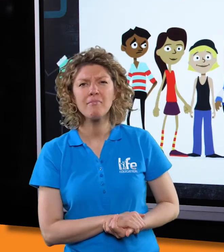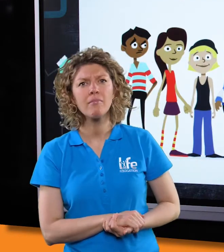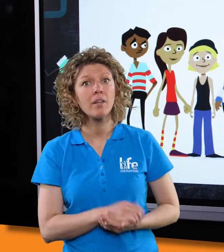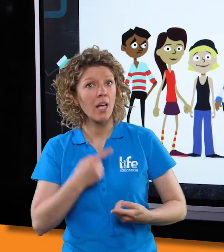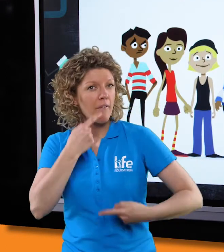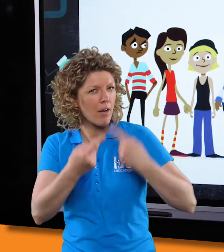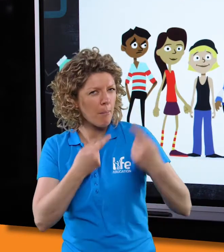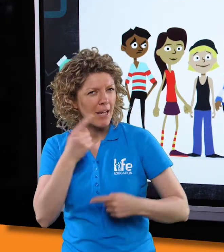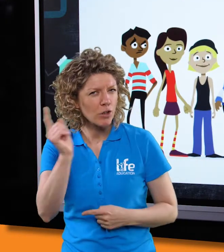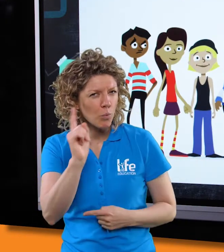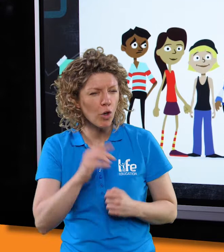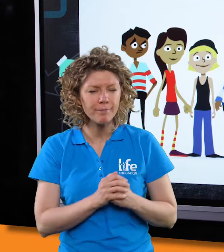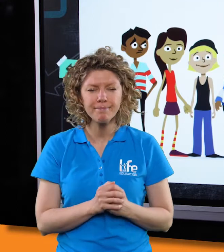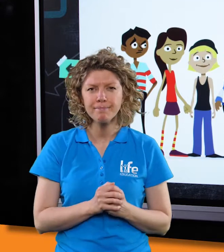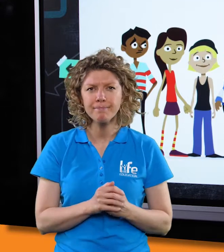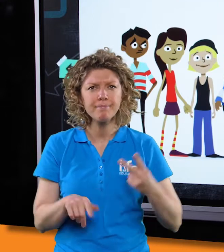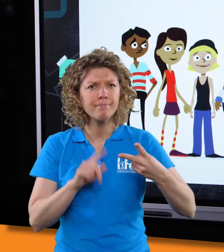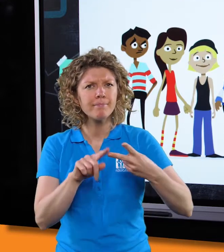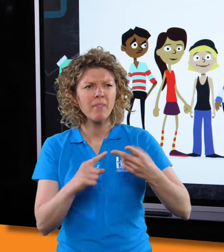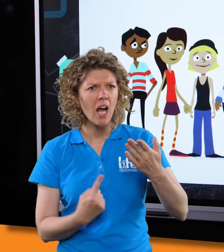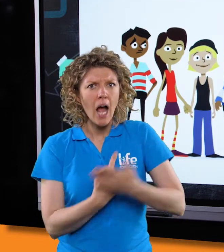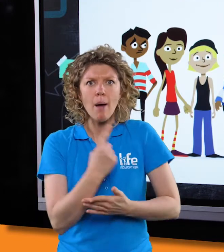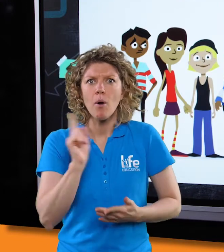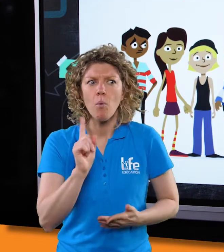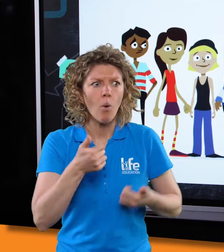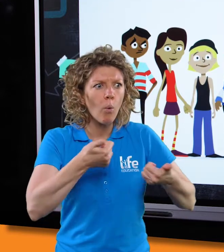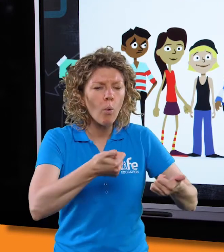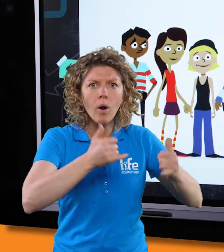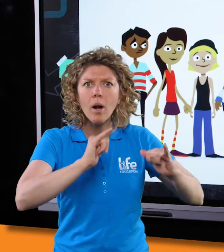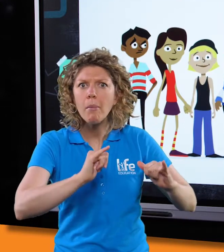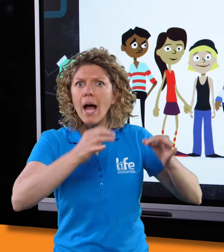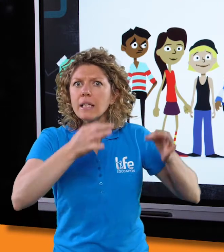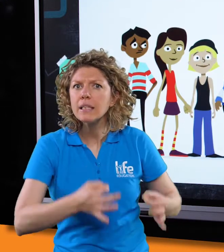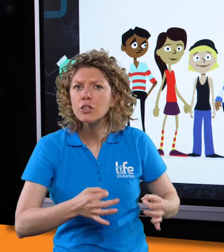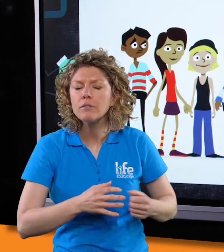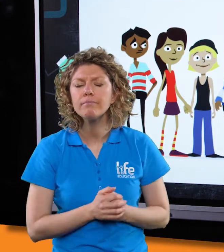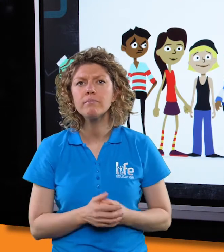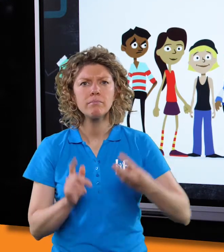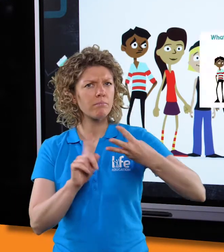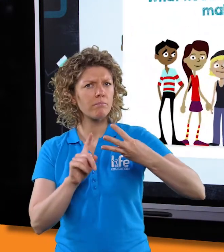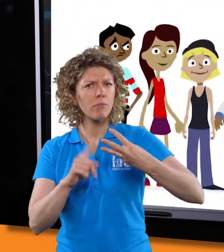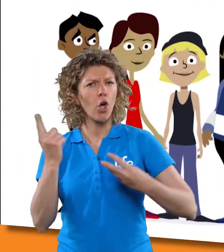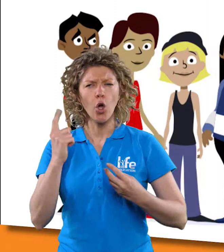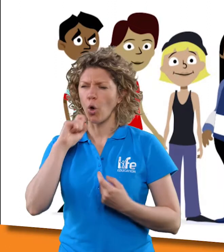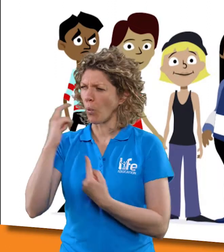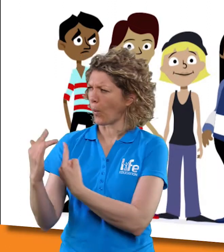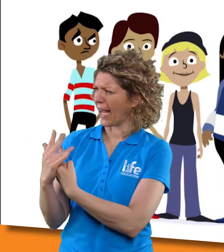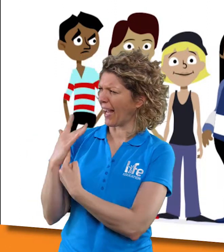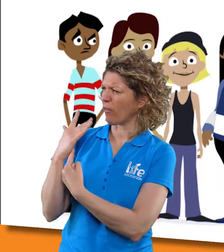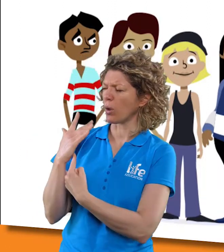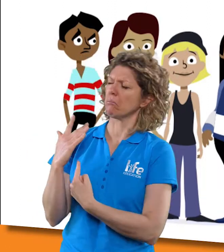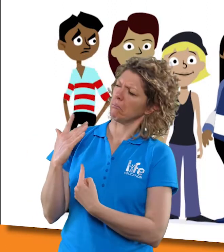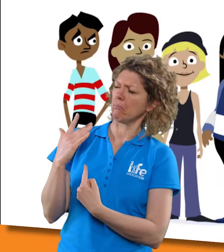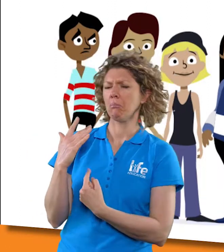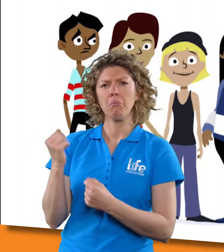possible consequences of our decision, and who or what is influencing us when we make our decision. Today we're going to